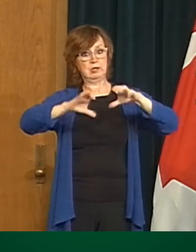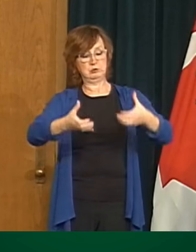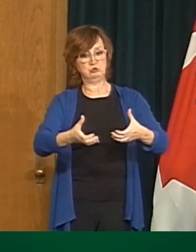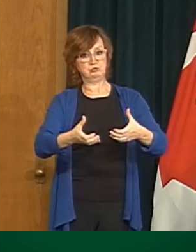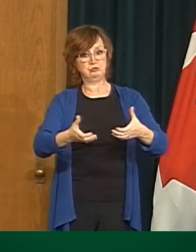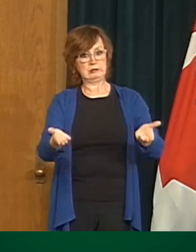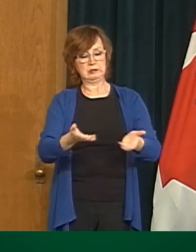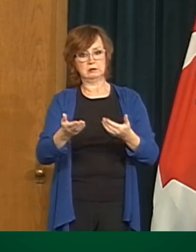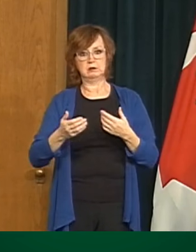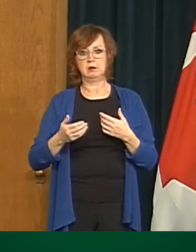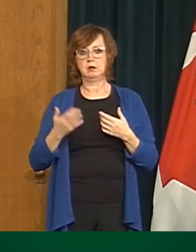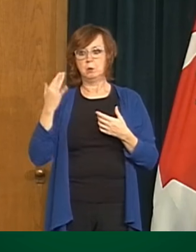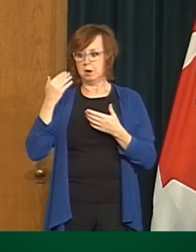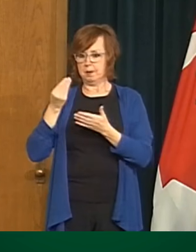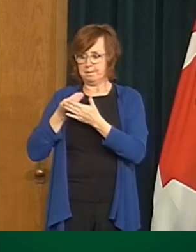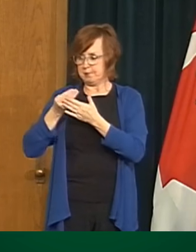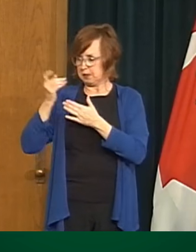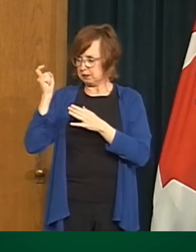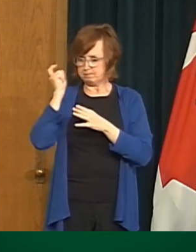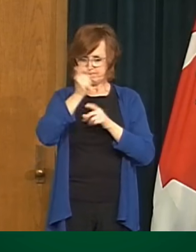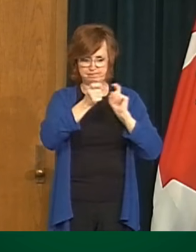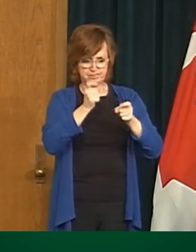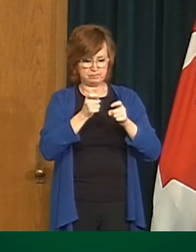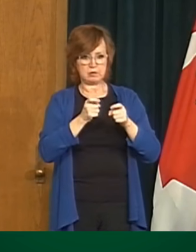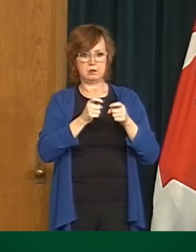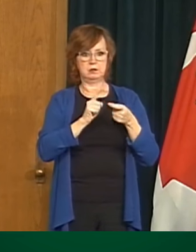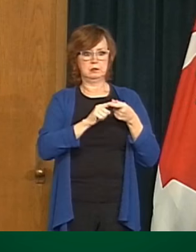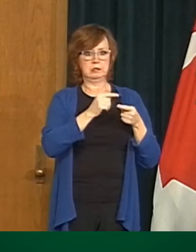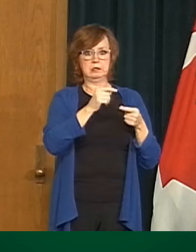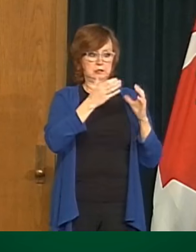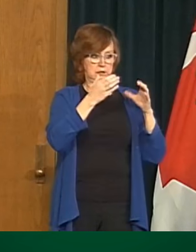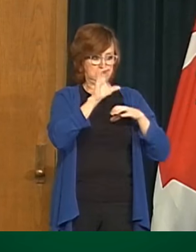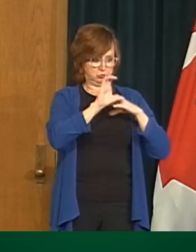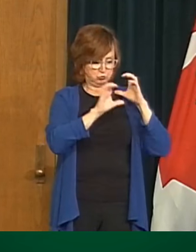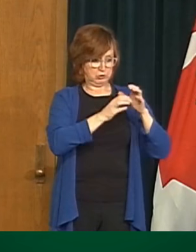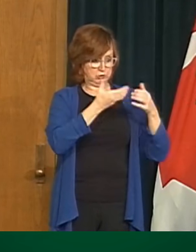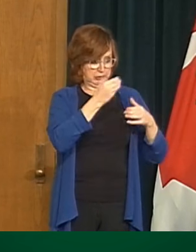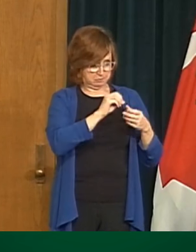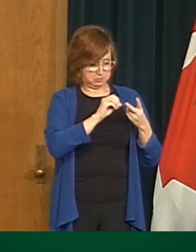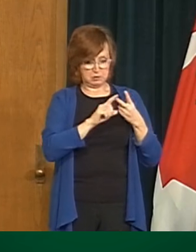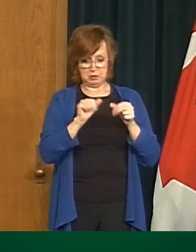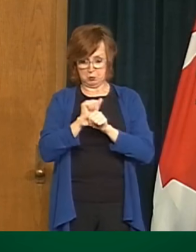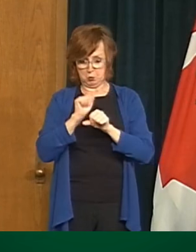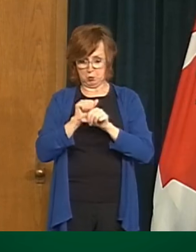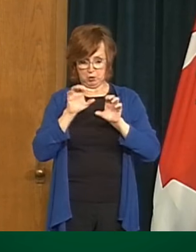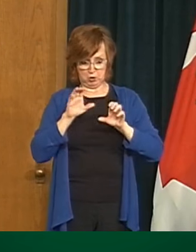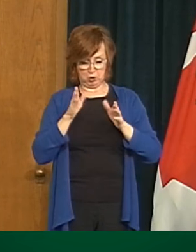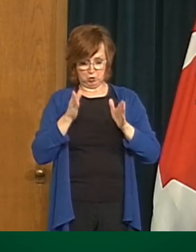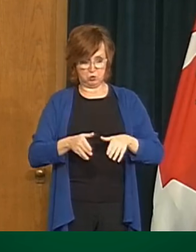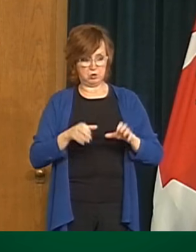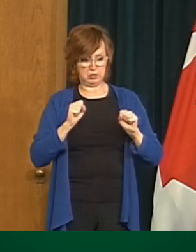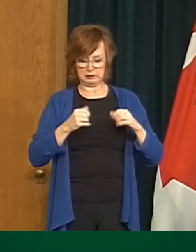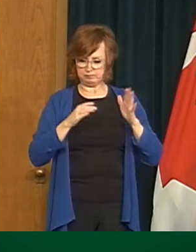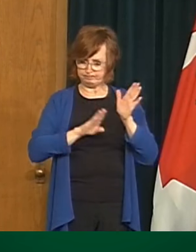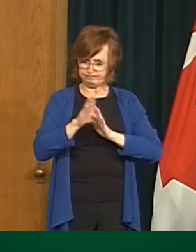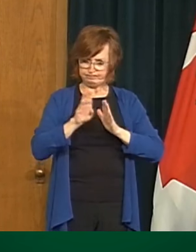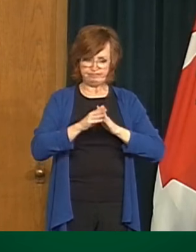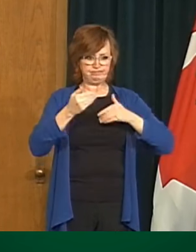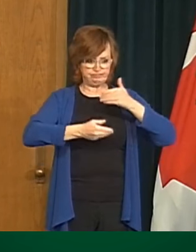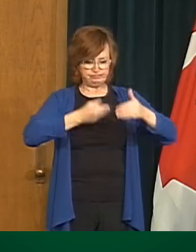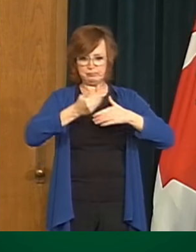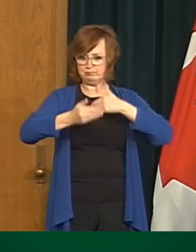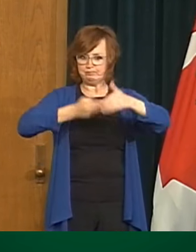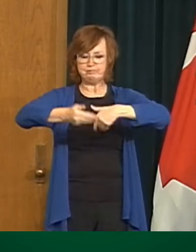construction companies and our construction workers will have the opportunity to continue to build a stronger